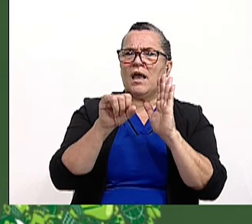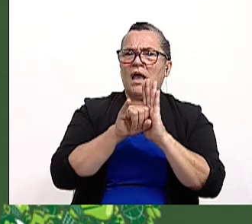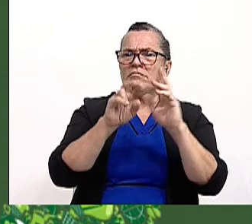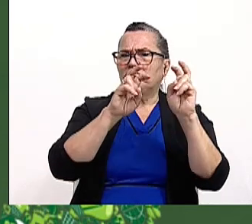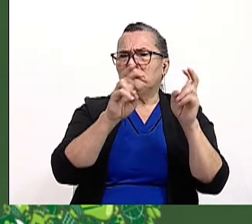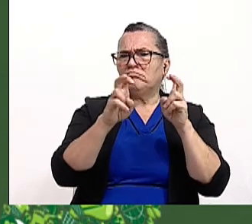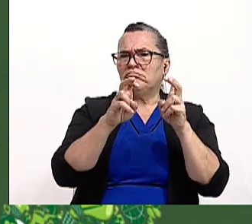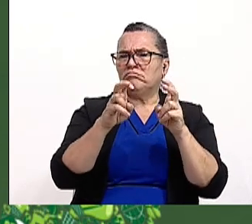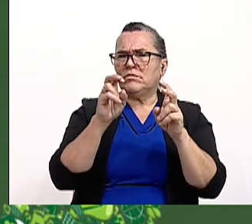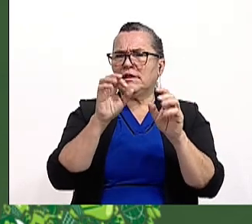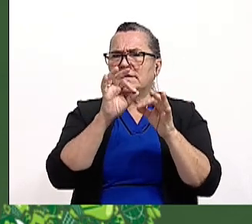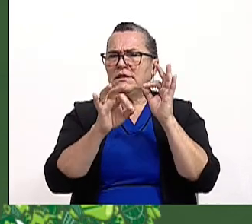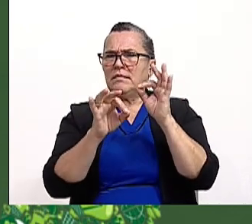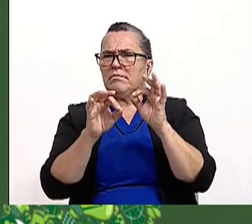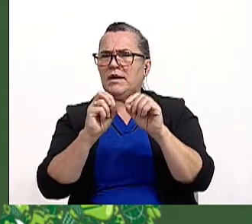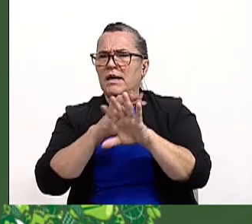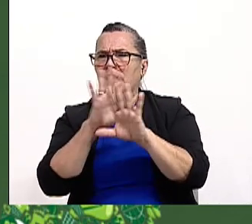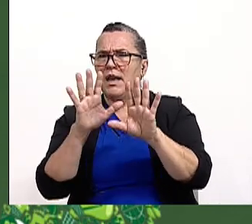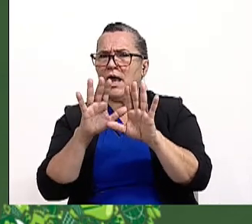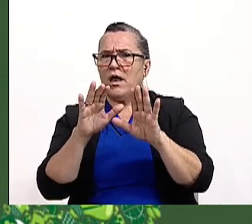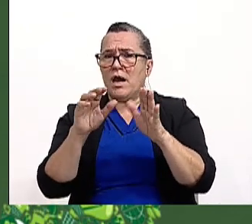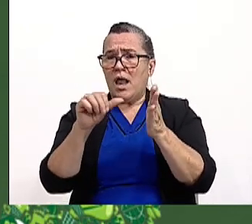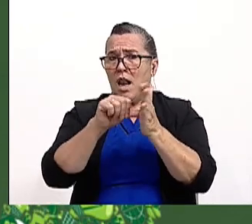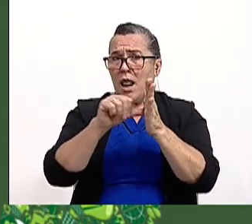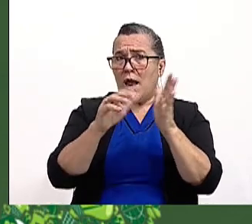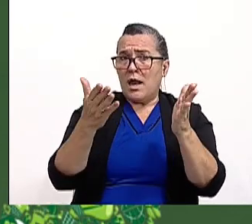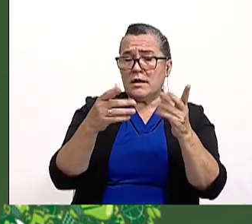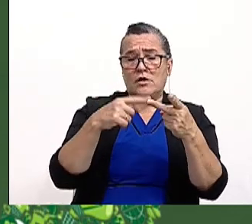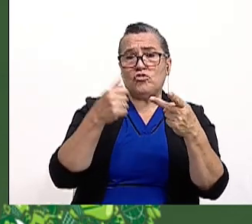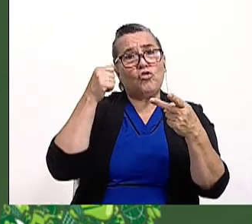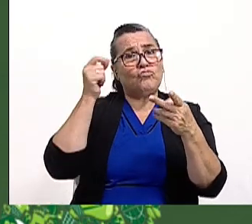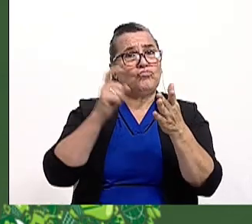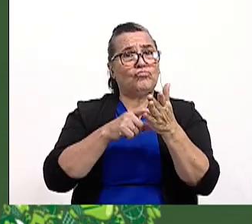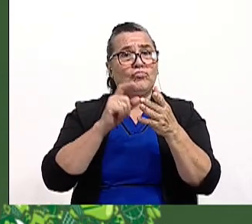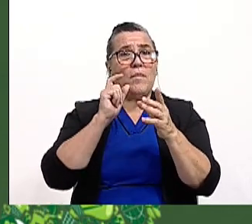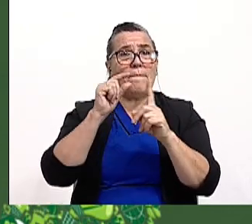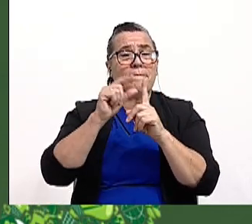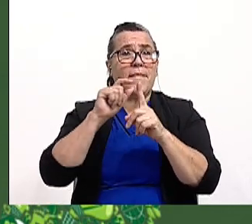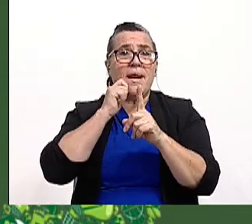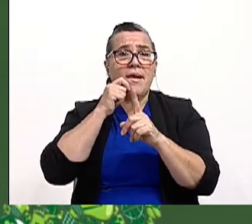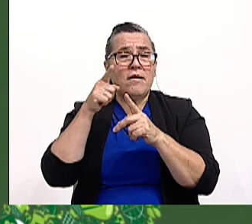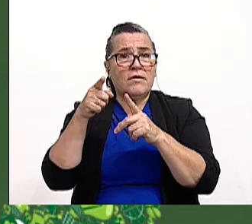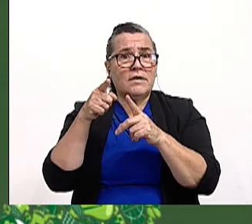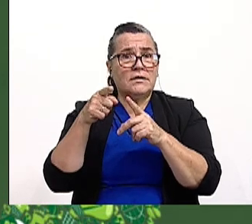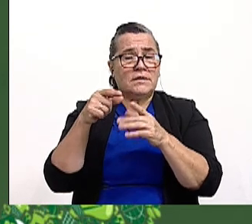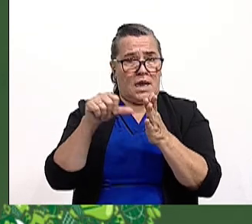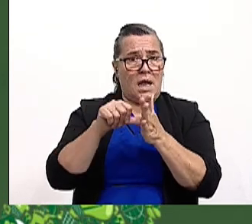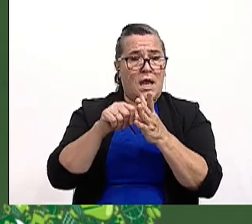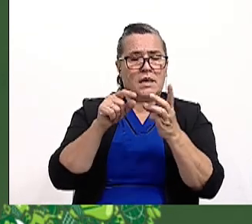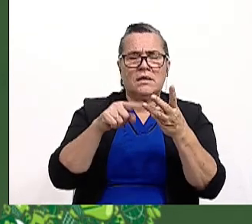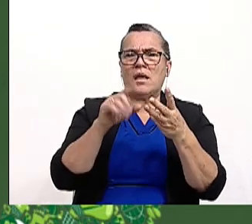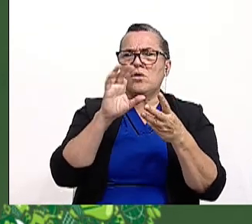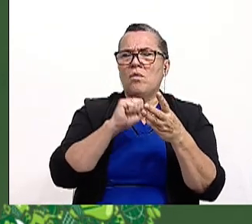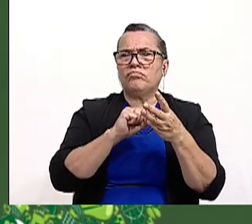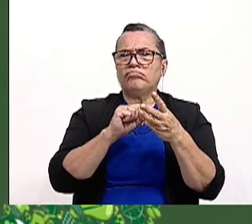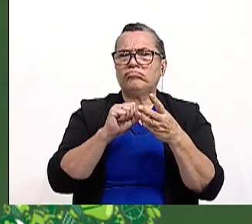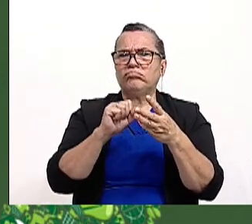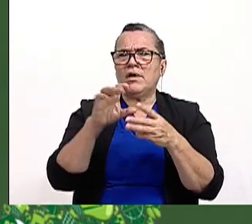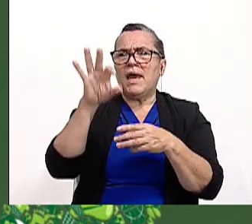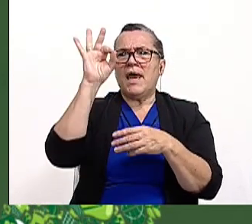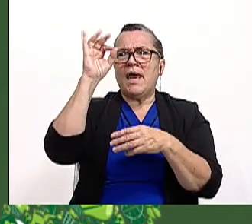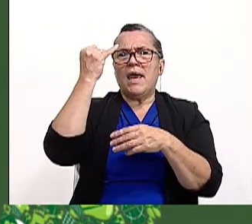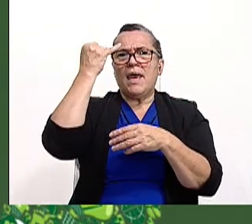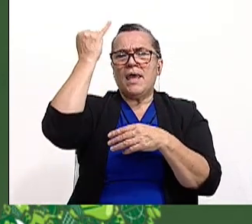simple, clearly draft newsletter? Did I recognize keywords in the newsletter? Did I get the gist in